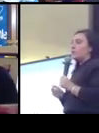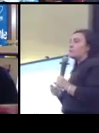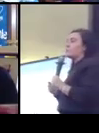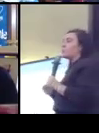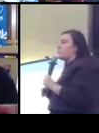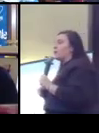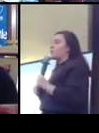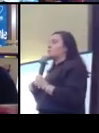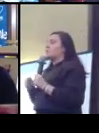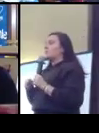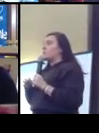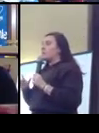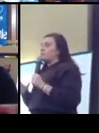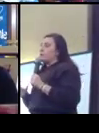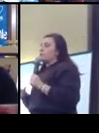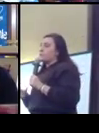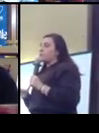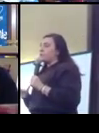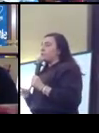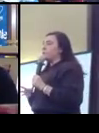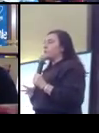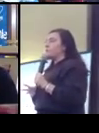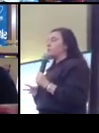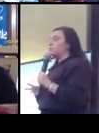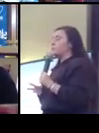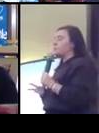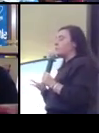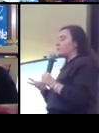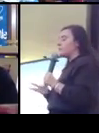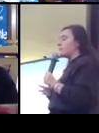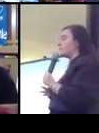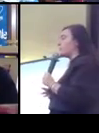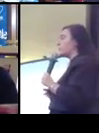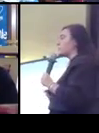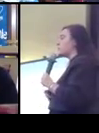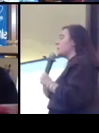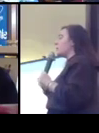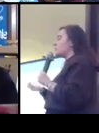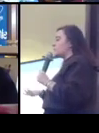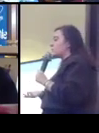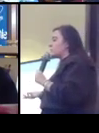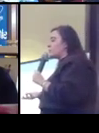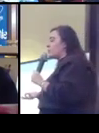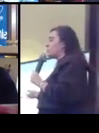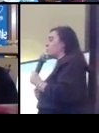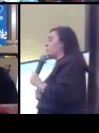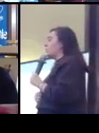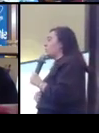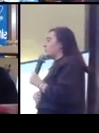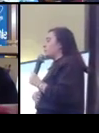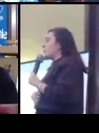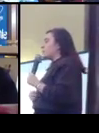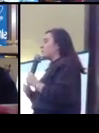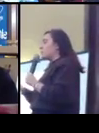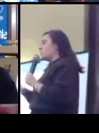ADU, duplex, fourplex, 5 to 9 small unit family, multi-family buildings, a mixed use type